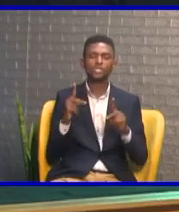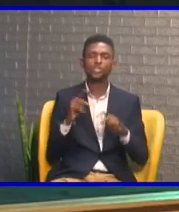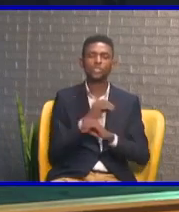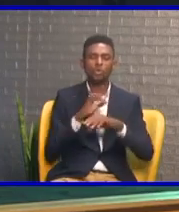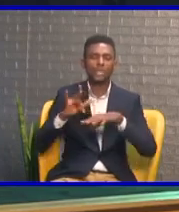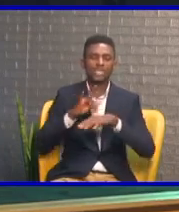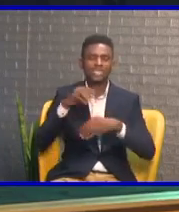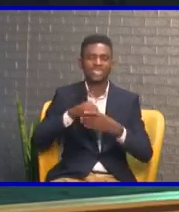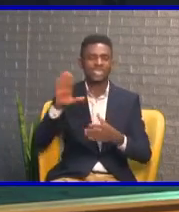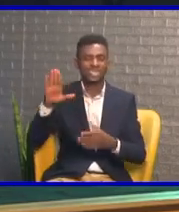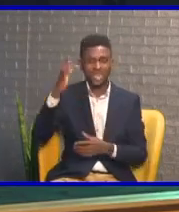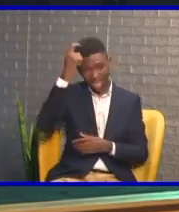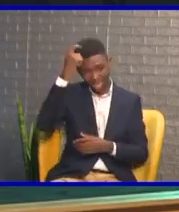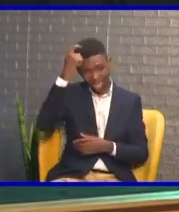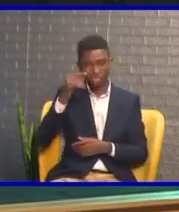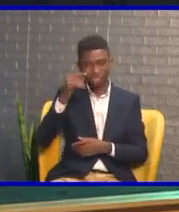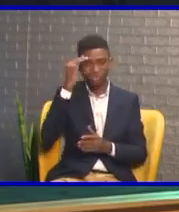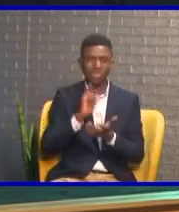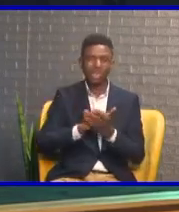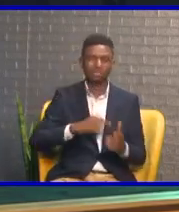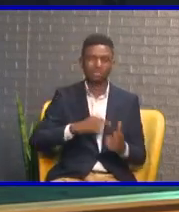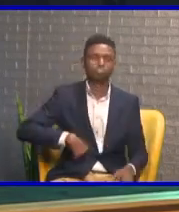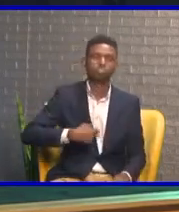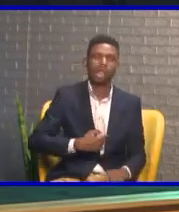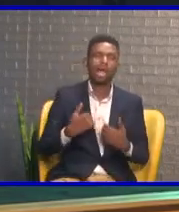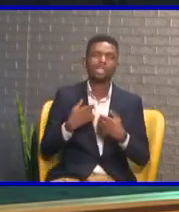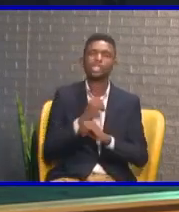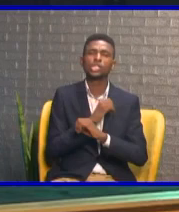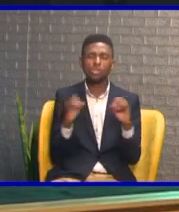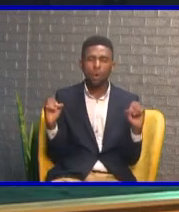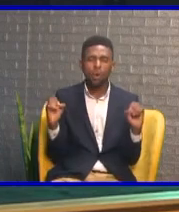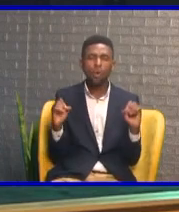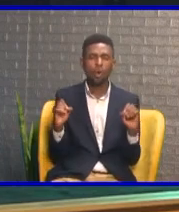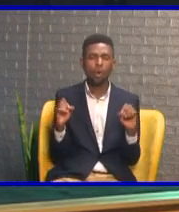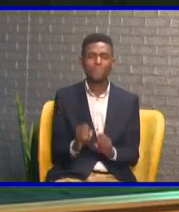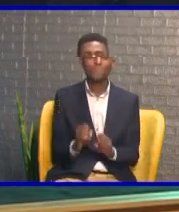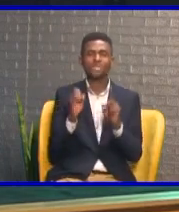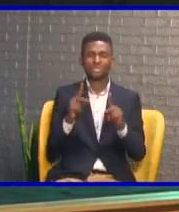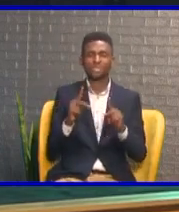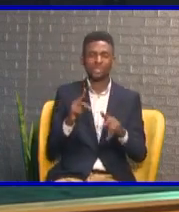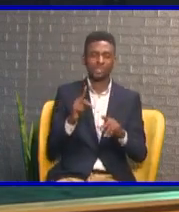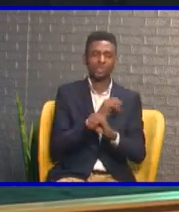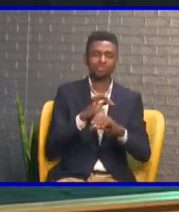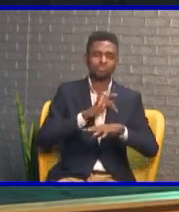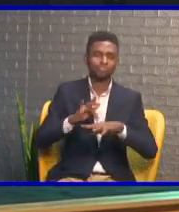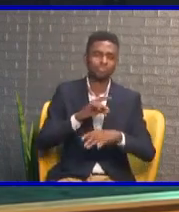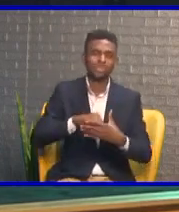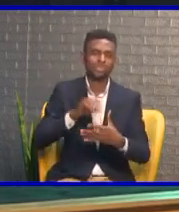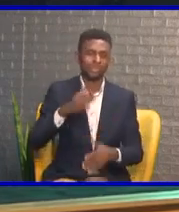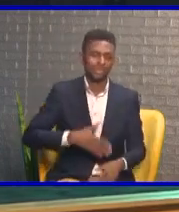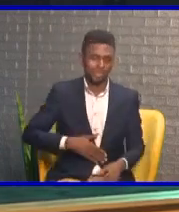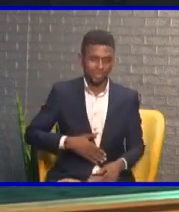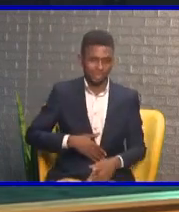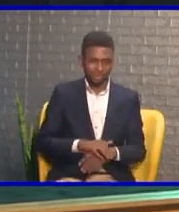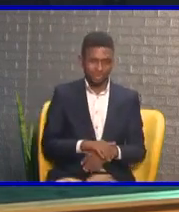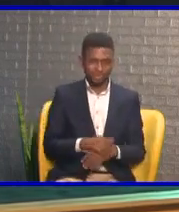Do you know that stomach upset has no place in your tummy? Because Jesus bore it. This is